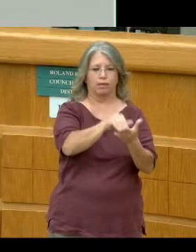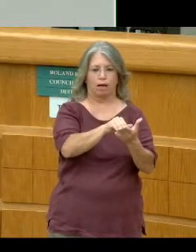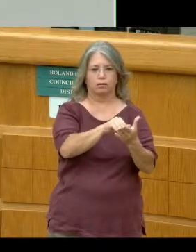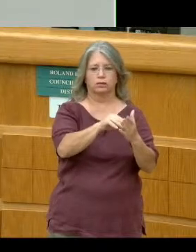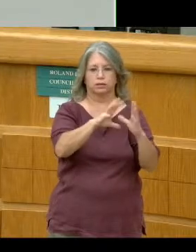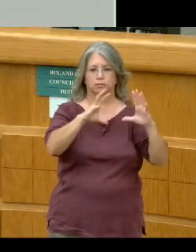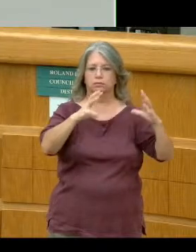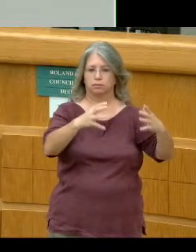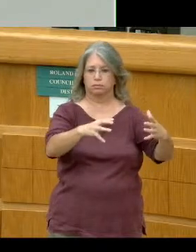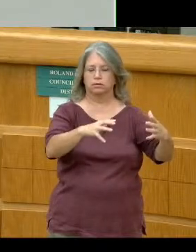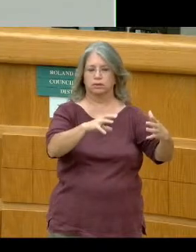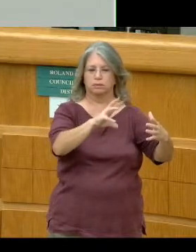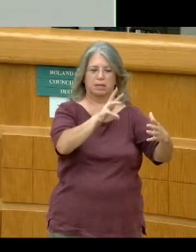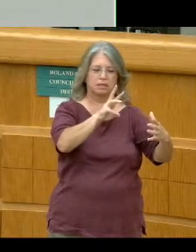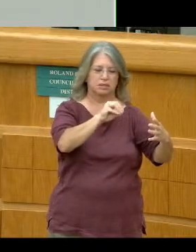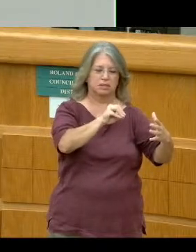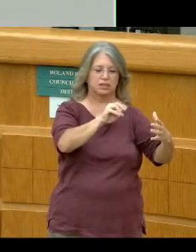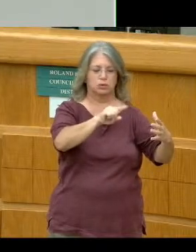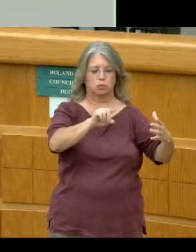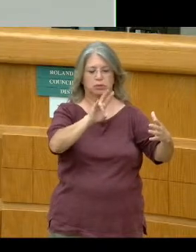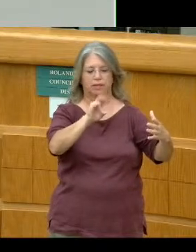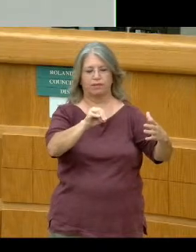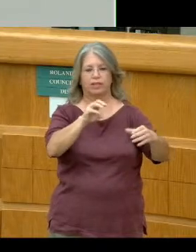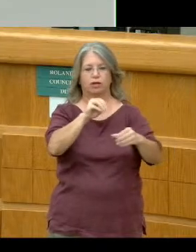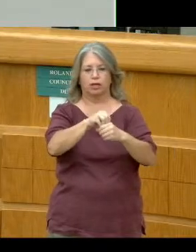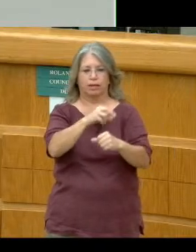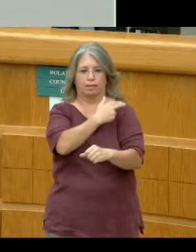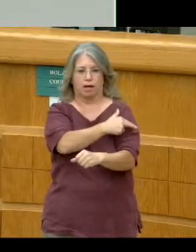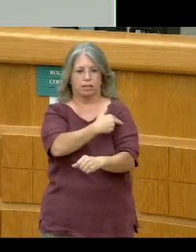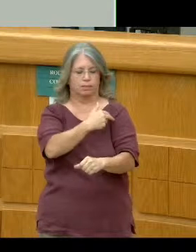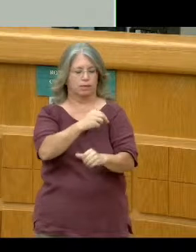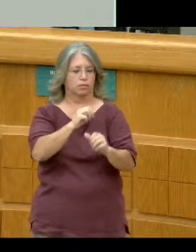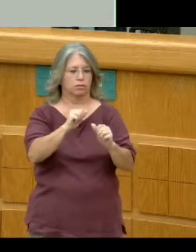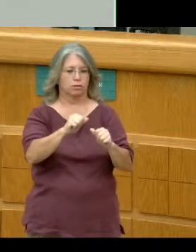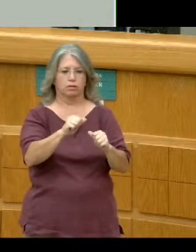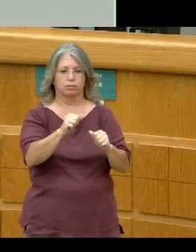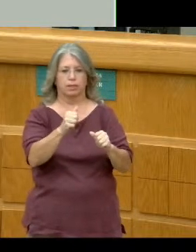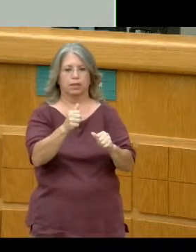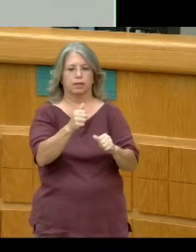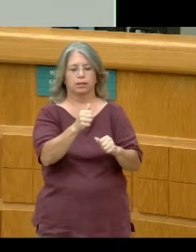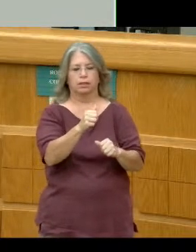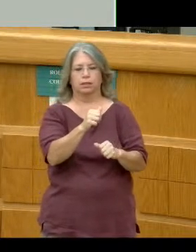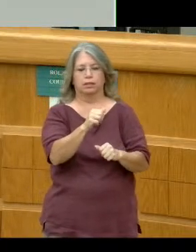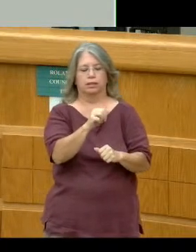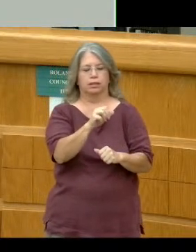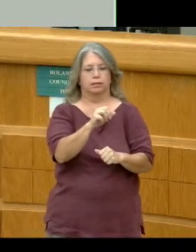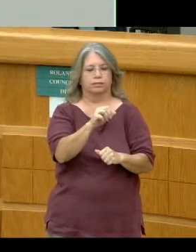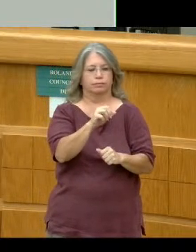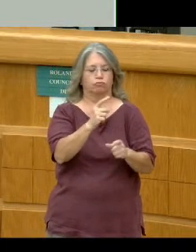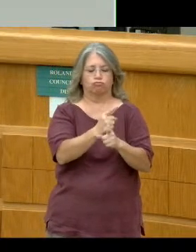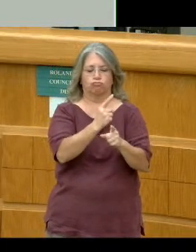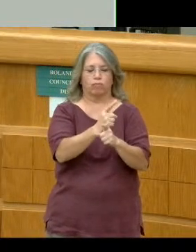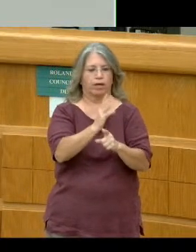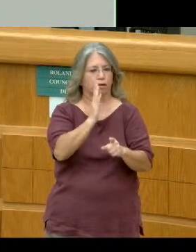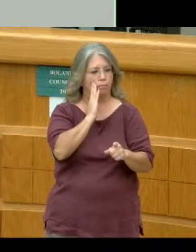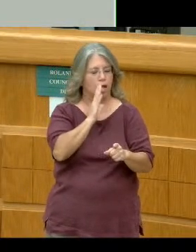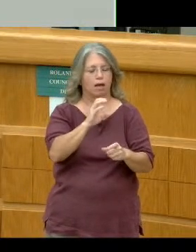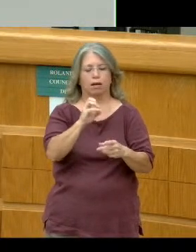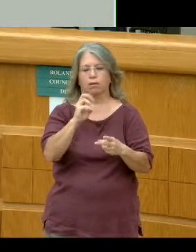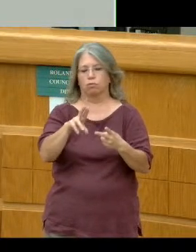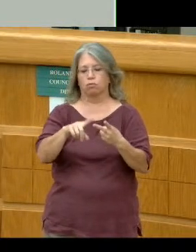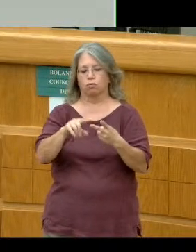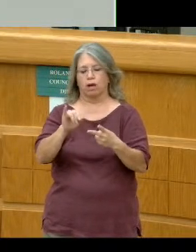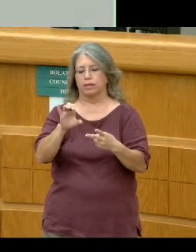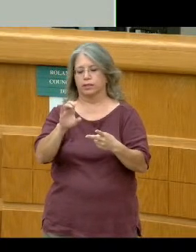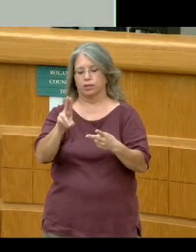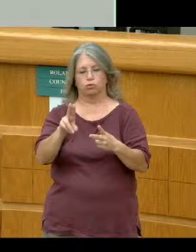could be in the ICU or in general admission, and the doctors out there call it med-surg, which stands for medical and